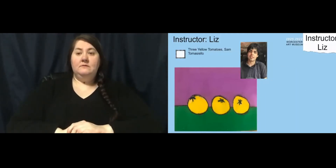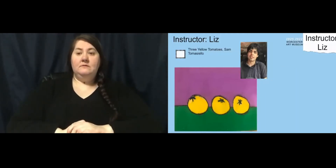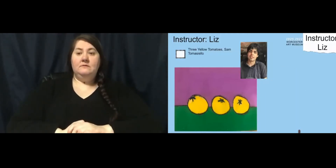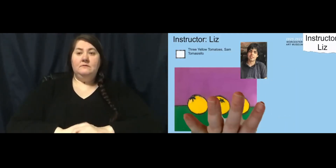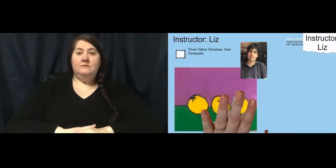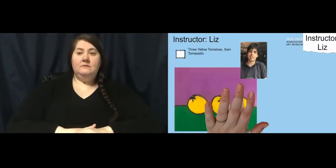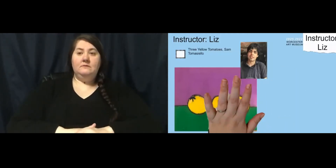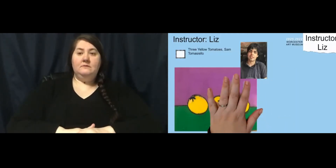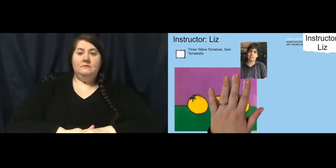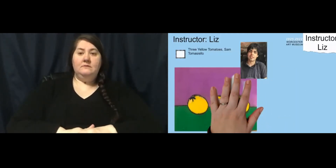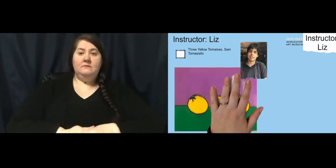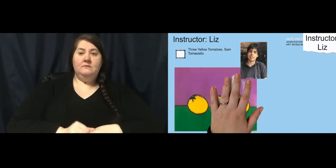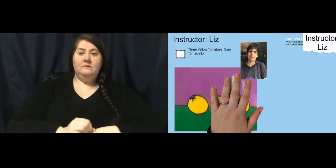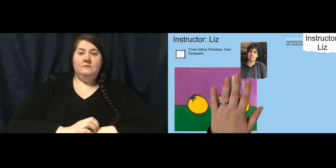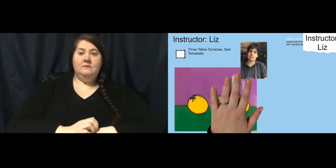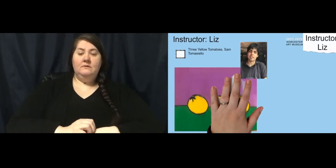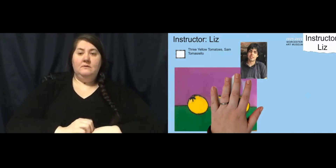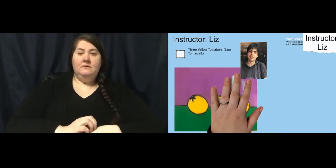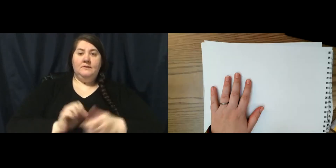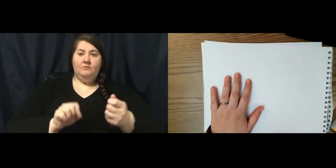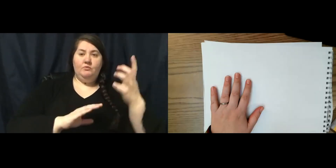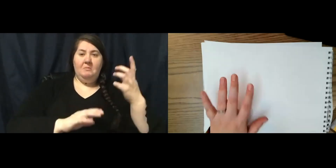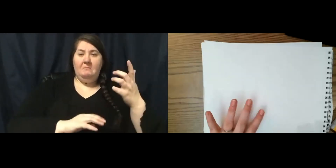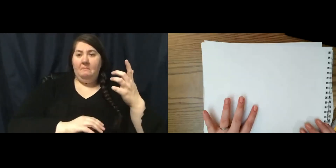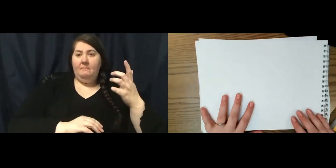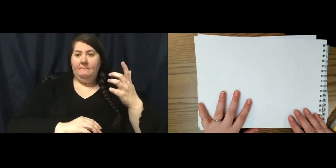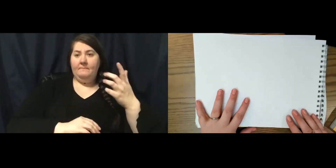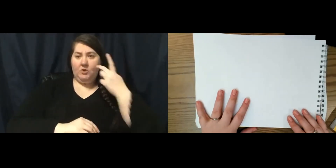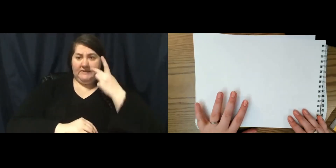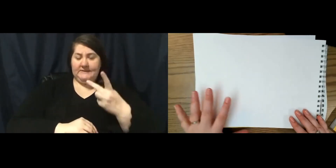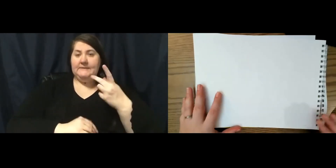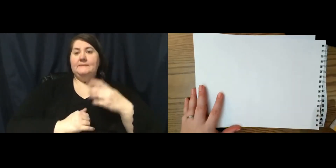And then I'll have to get rid of my background because otherwise you won't be able to see them.